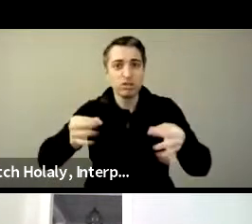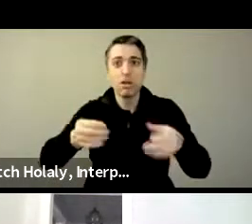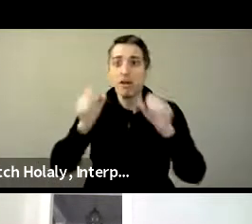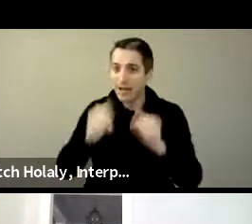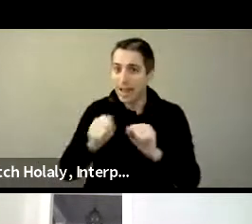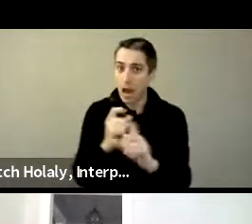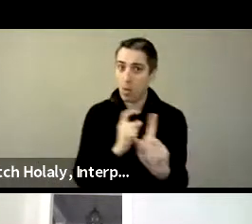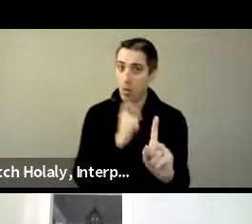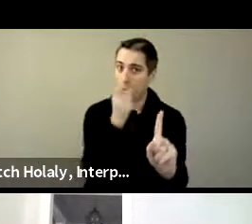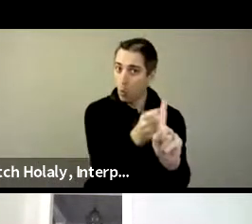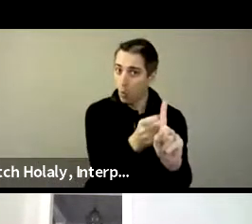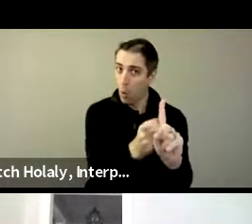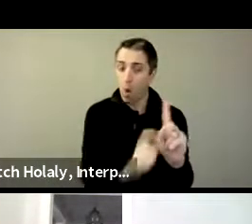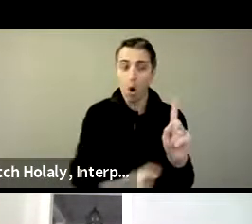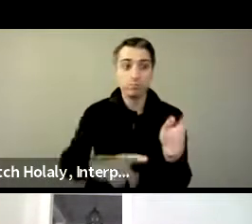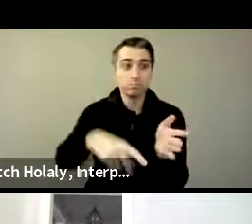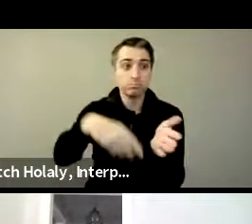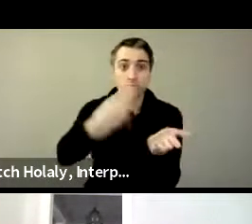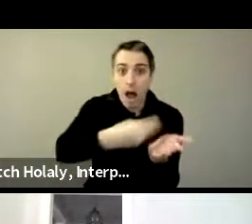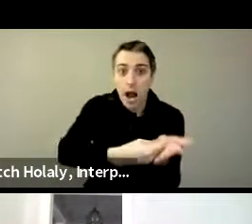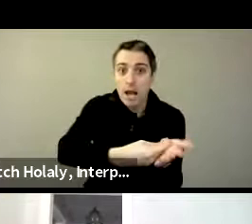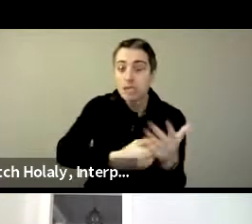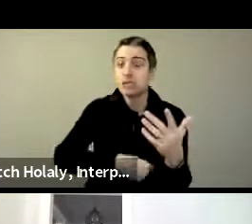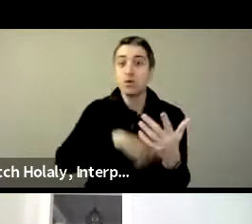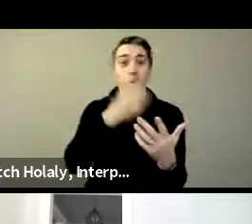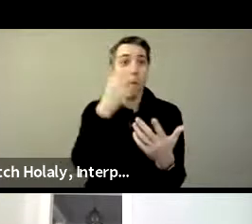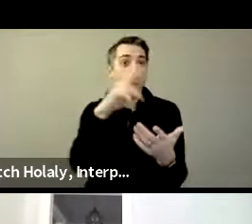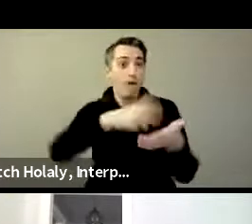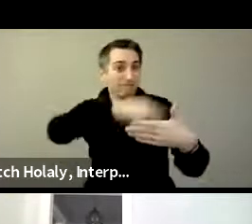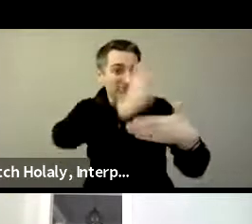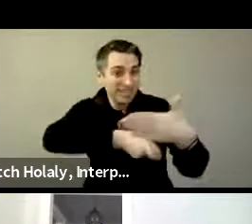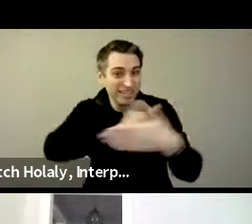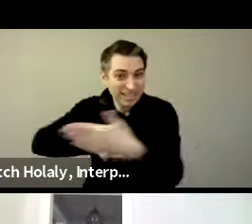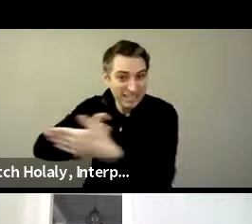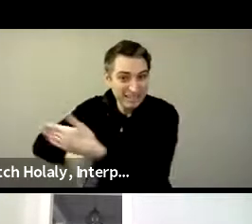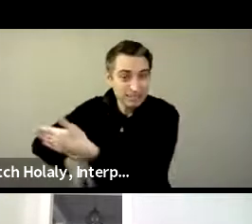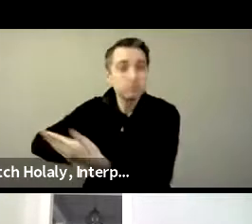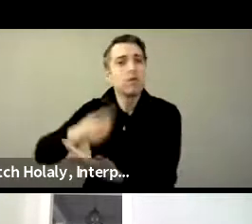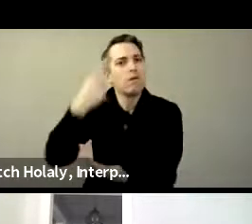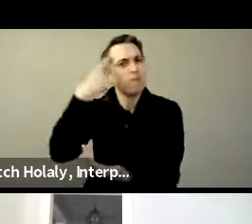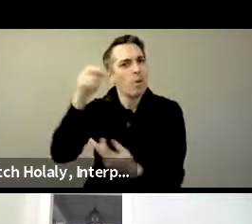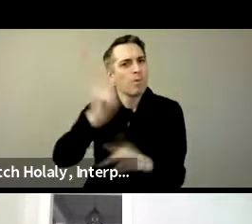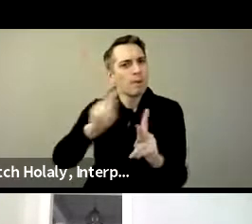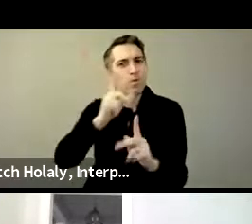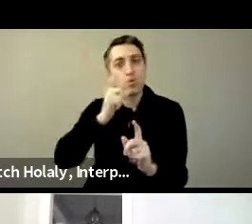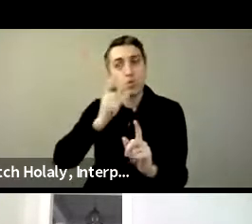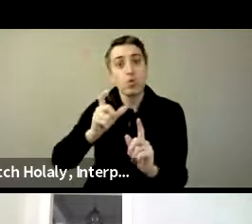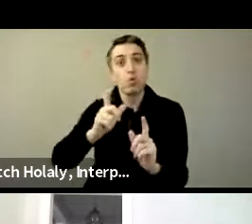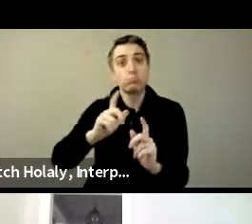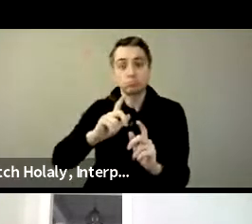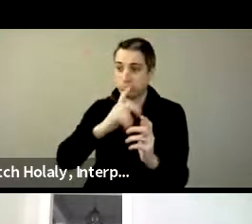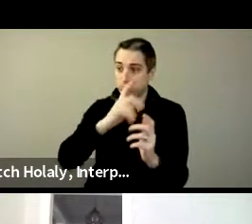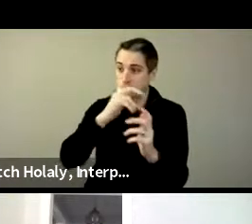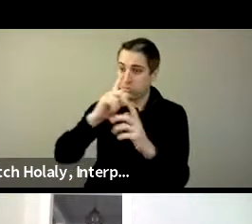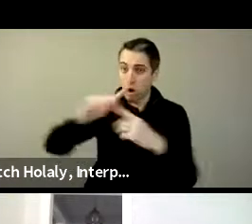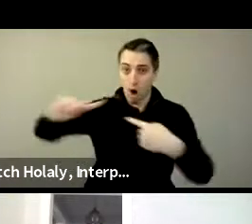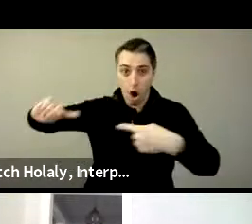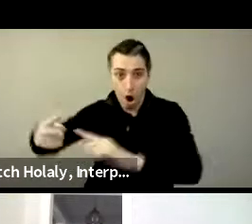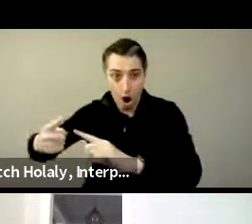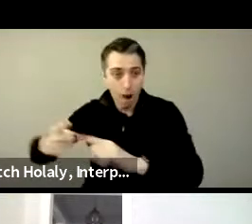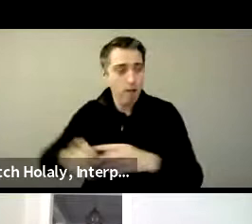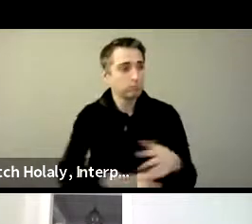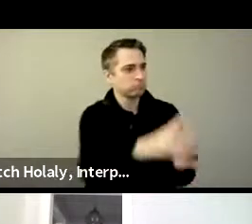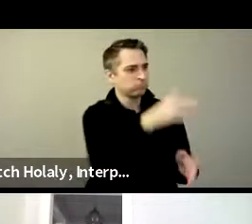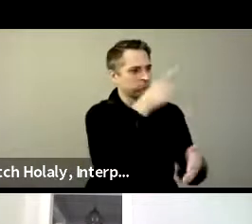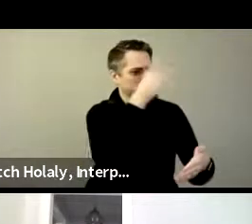damages, interests, and damages to the harmed claimant, and to adopt interpretive or